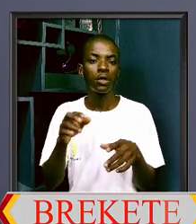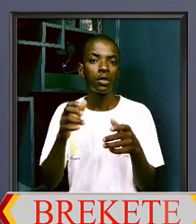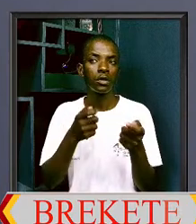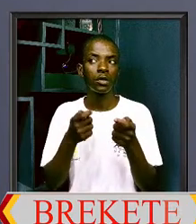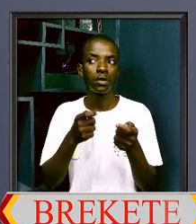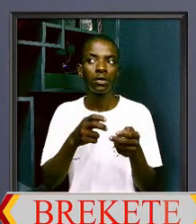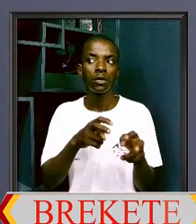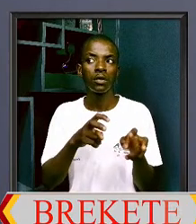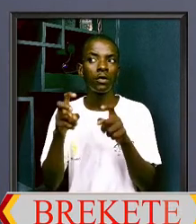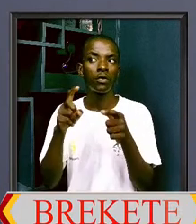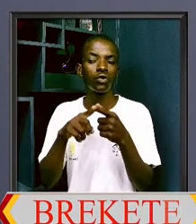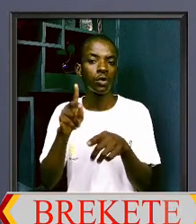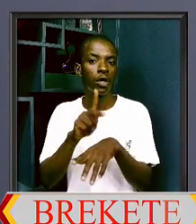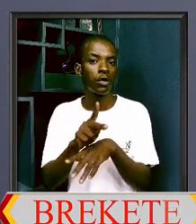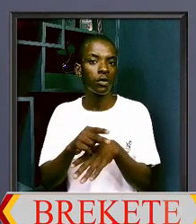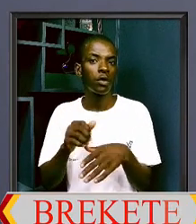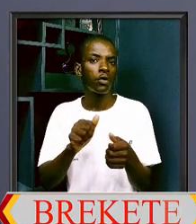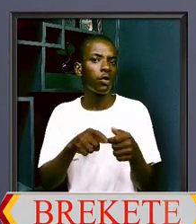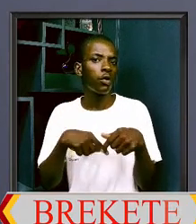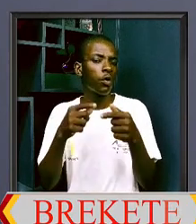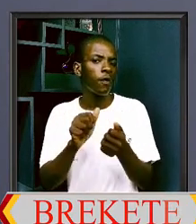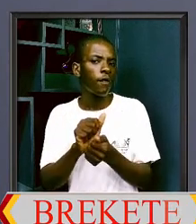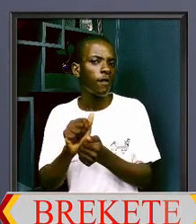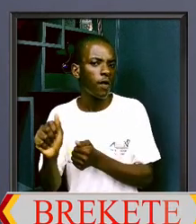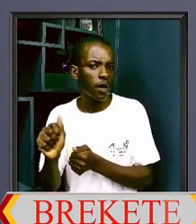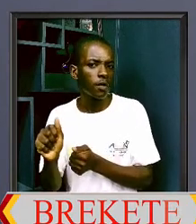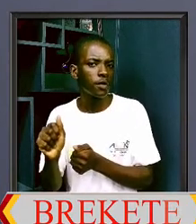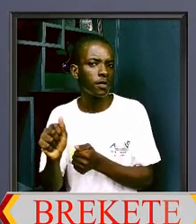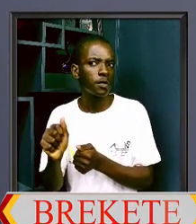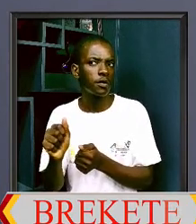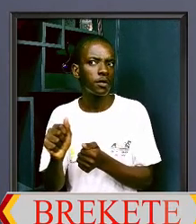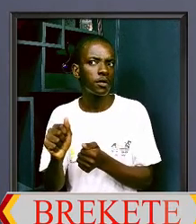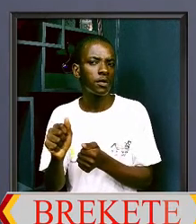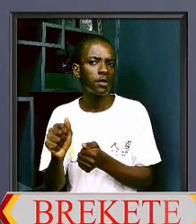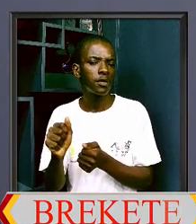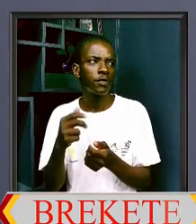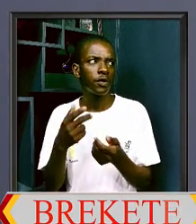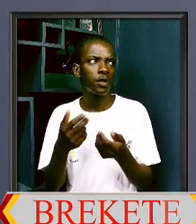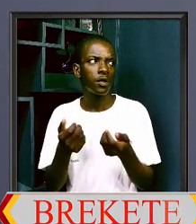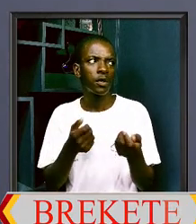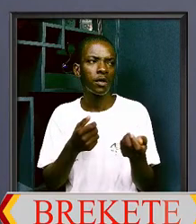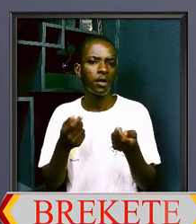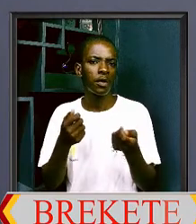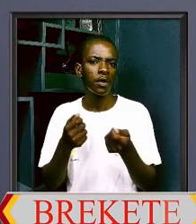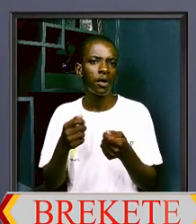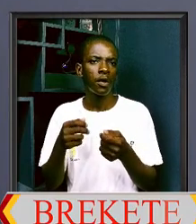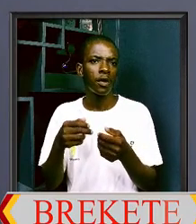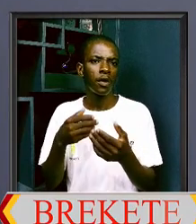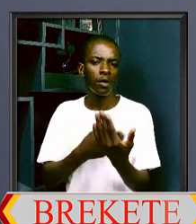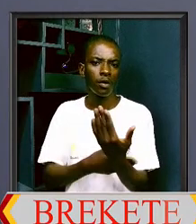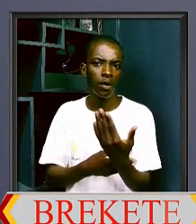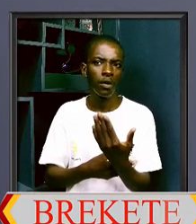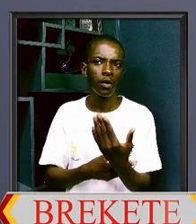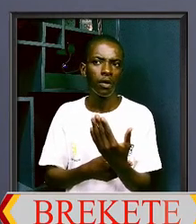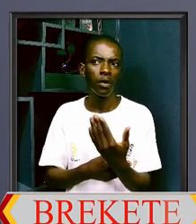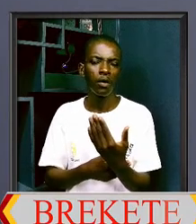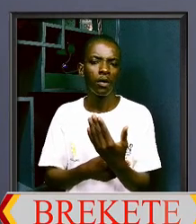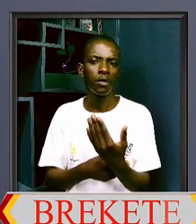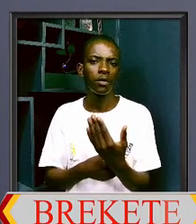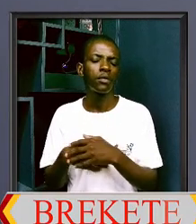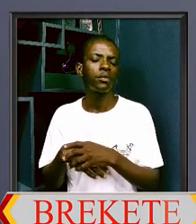kaduna they don't go far coincidentally you know if enter bre the morning